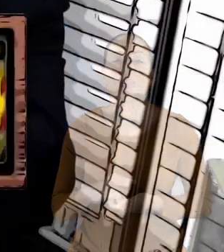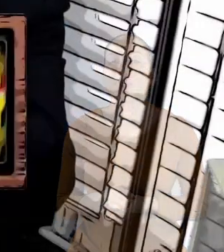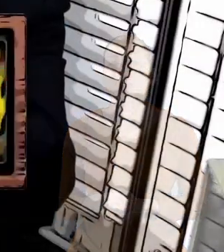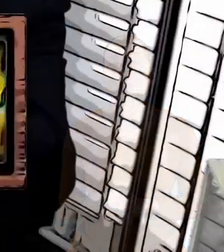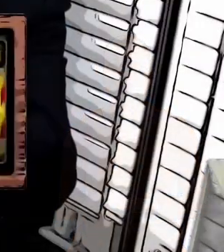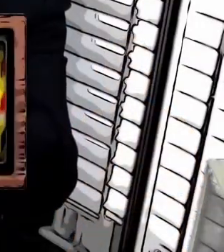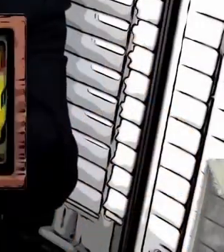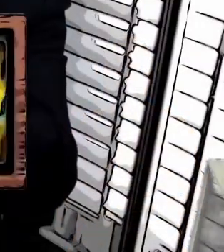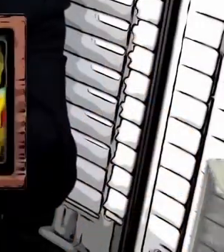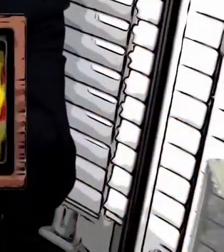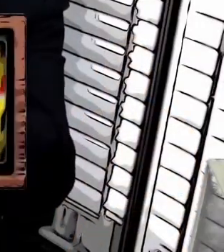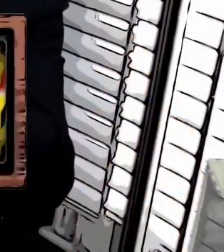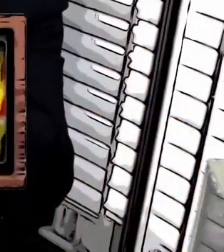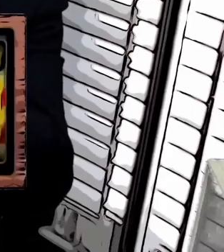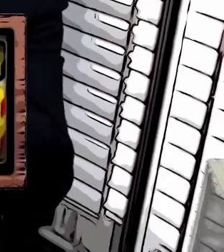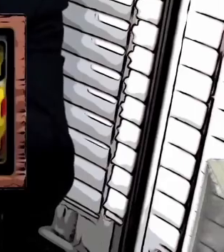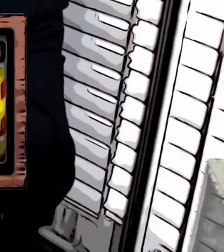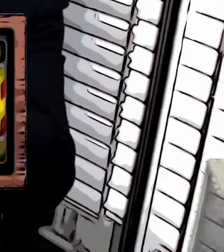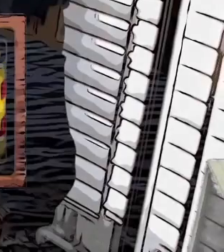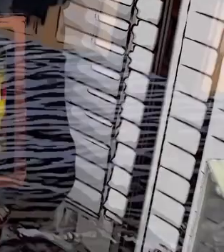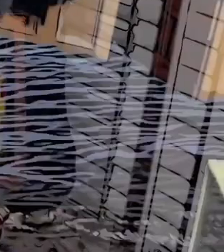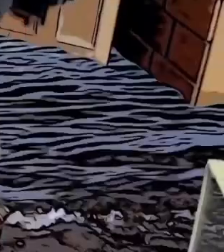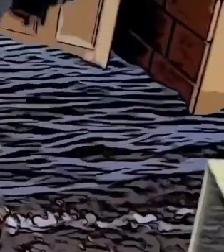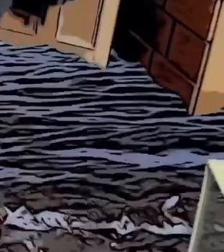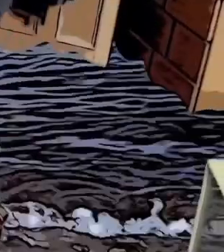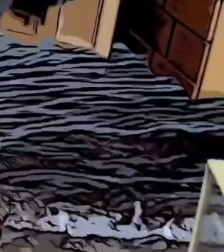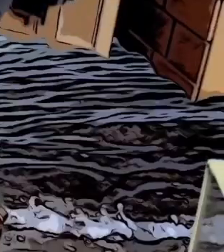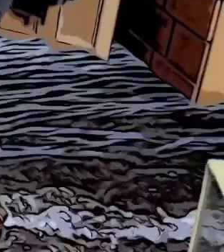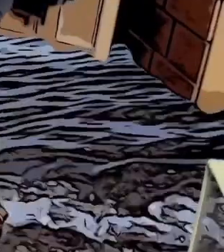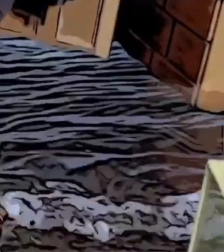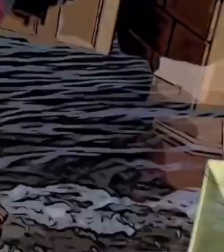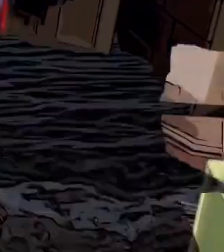He's like the chief medical officer here in England. And he... Yeah,